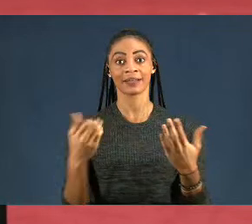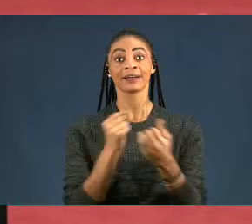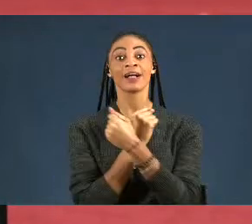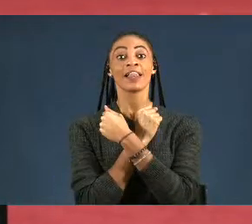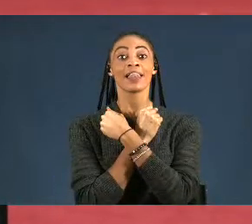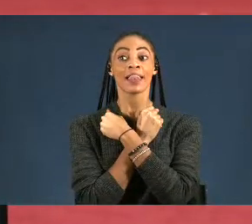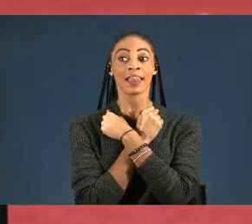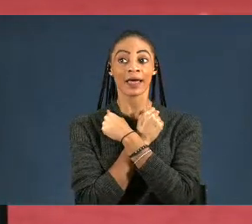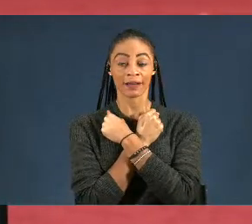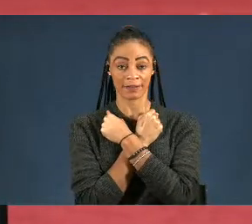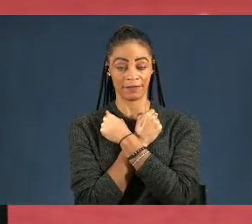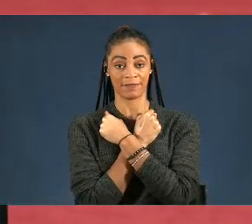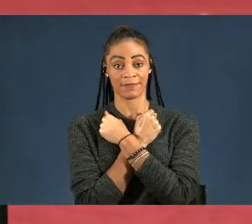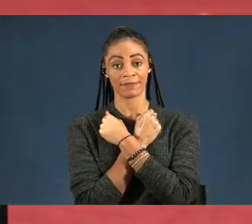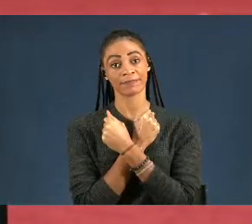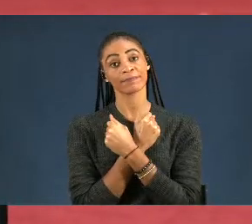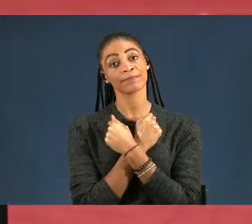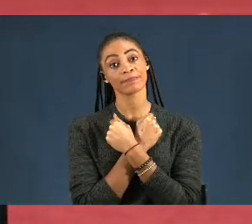of love.